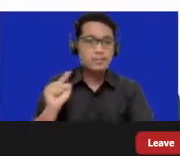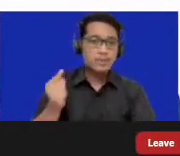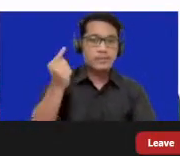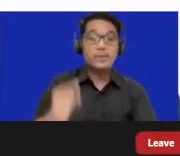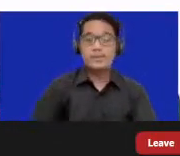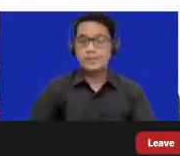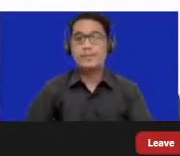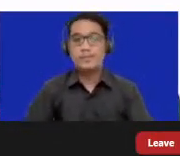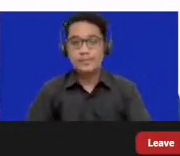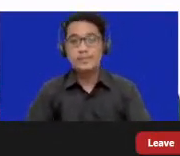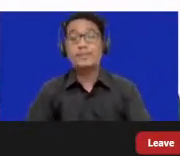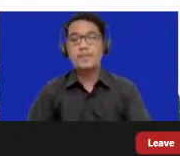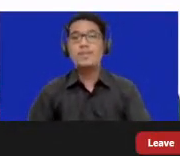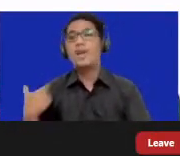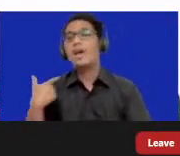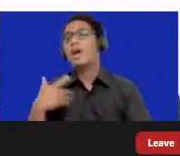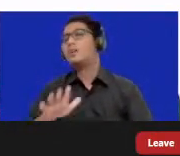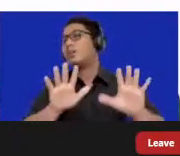other.